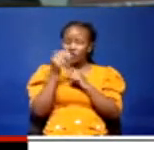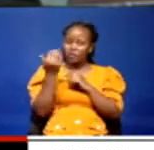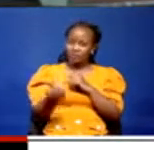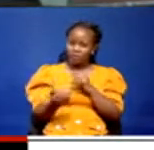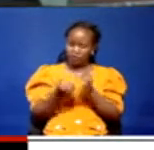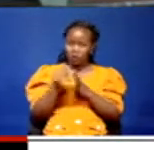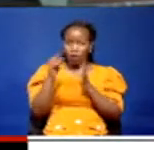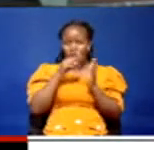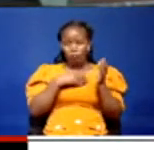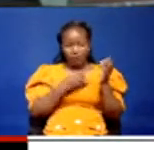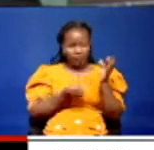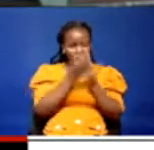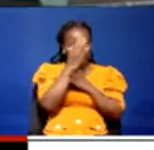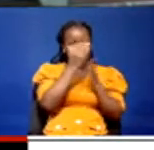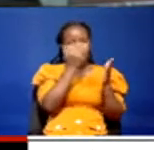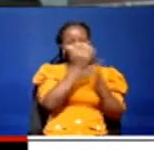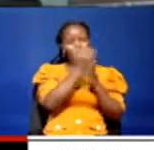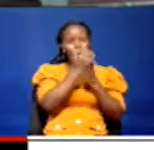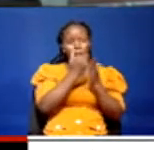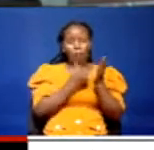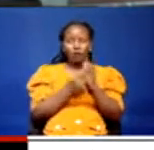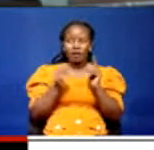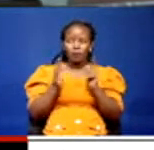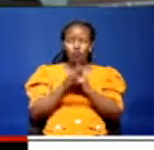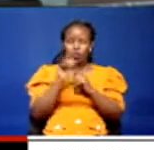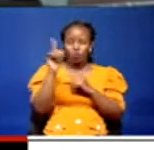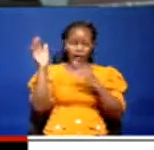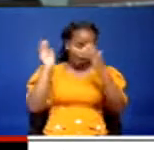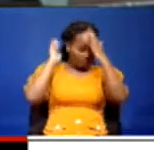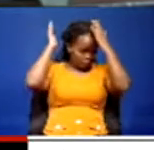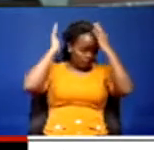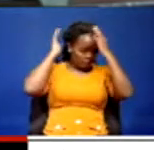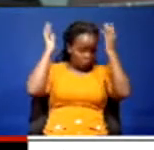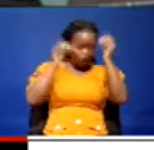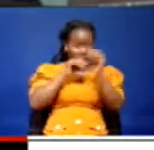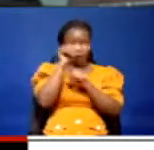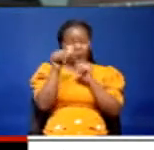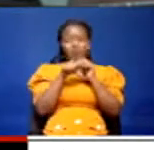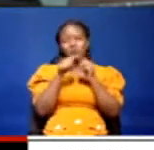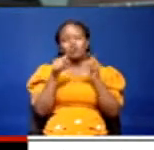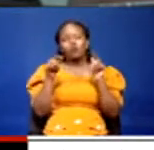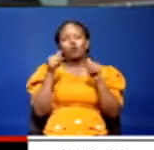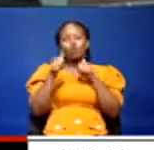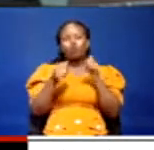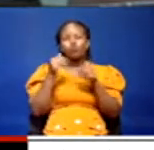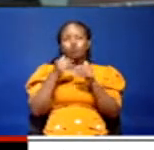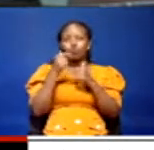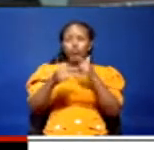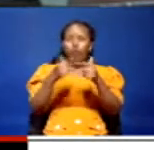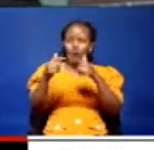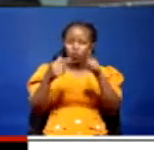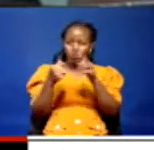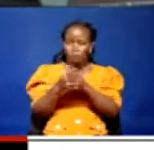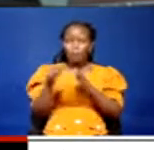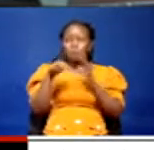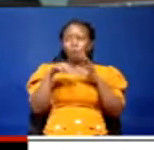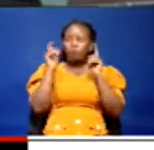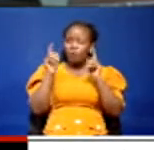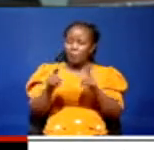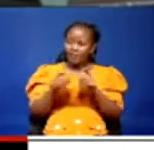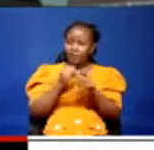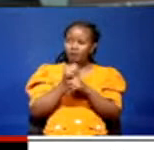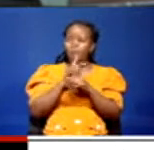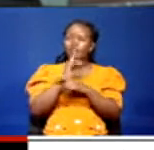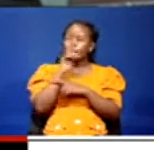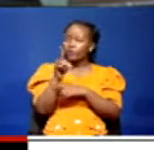program with Bishop Ogide on MYWO on positive masculinity. We are going to be carrying it forward. We need to be in this country. And because Maendeleo has so